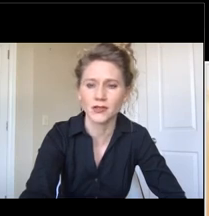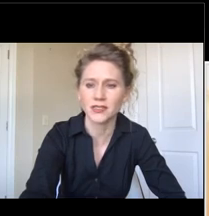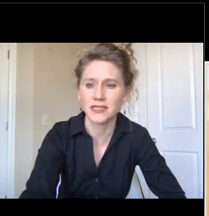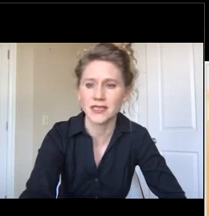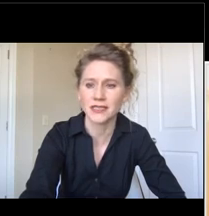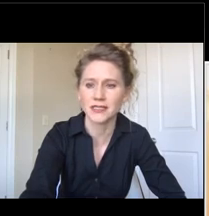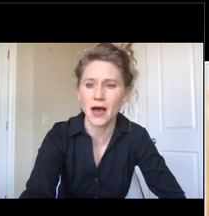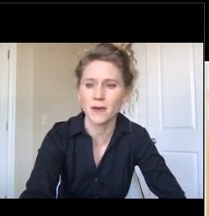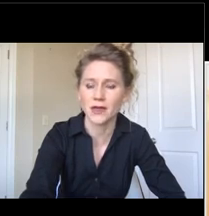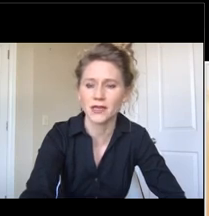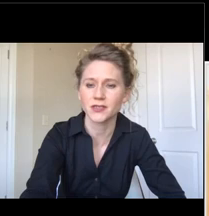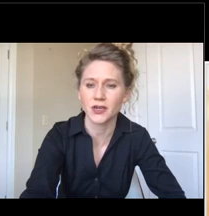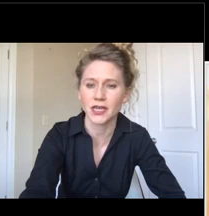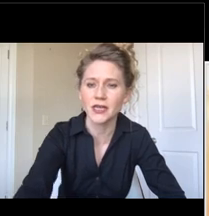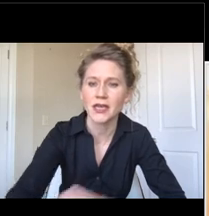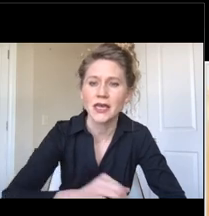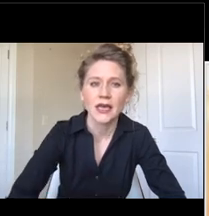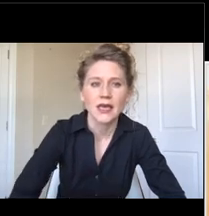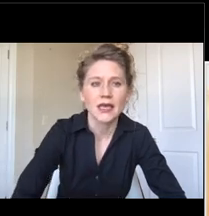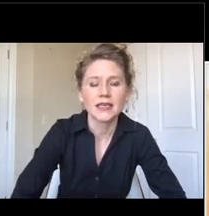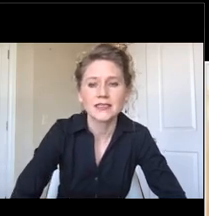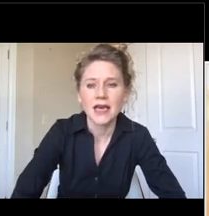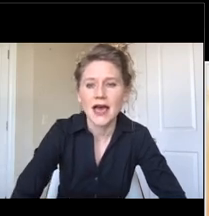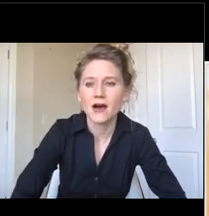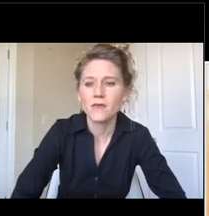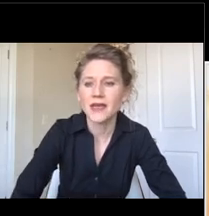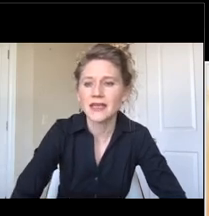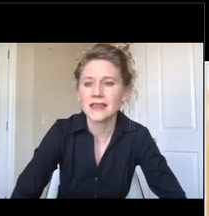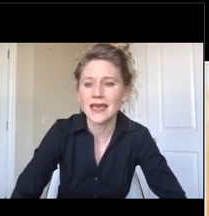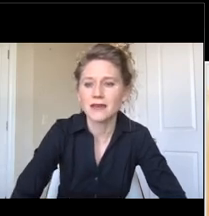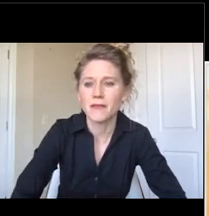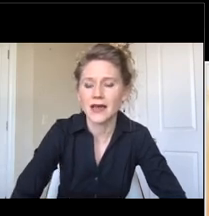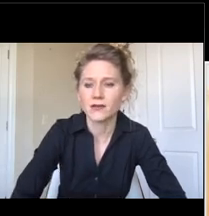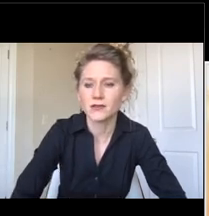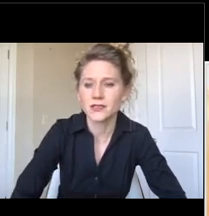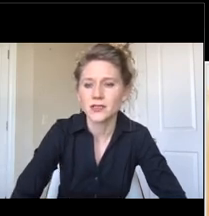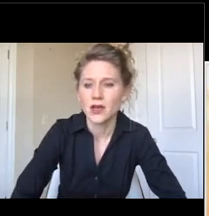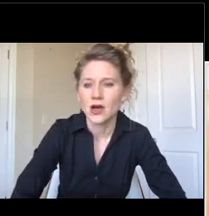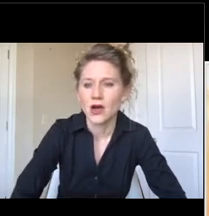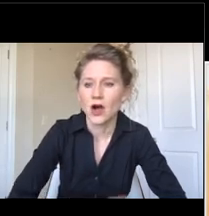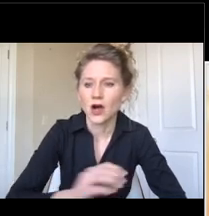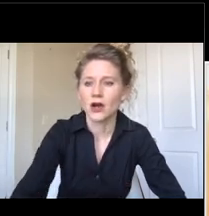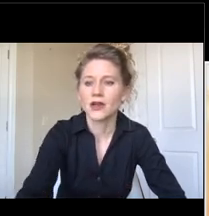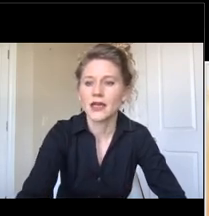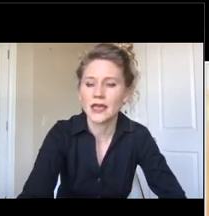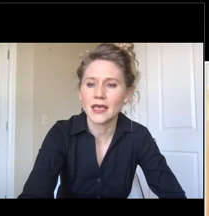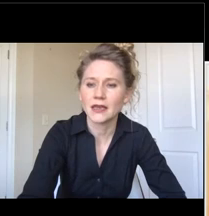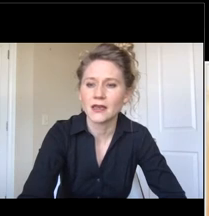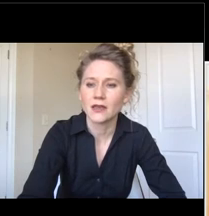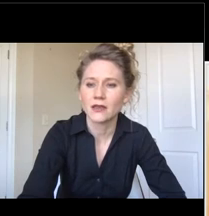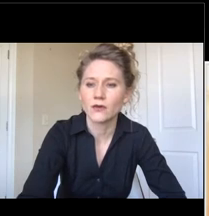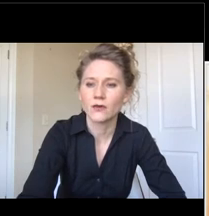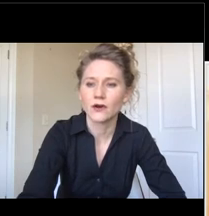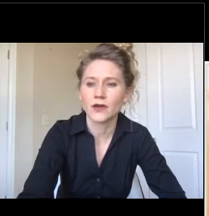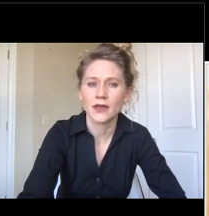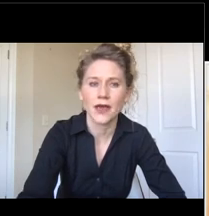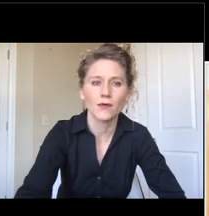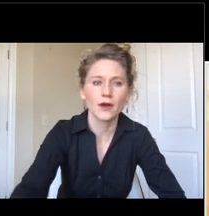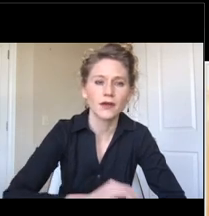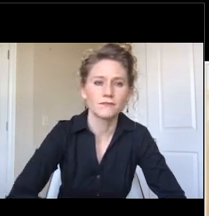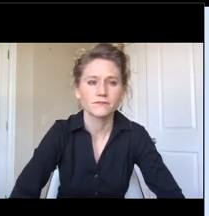thing I want to know, you should see this pop up on your screen, is how many lane miles are in